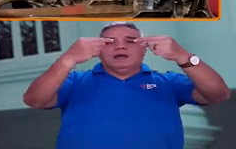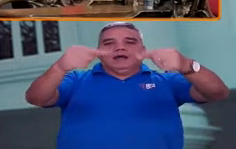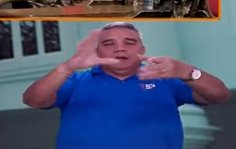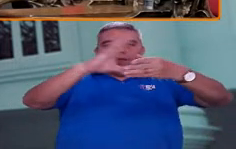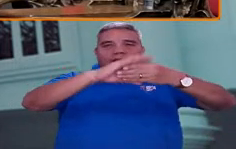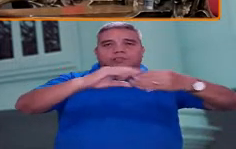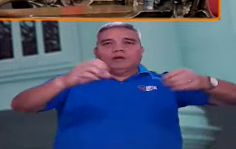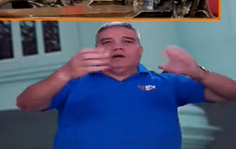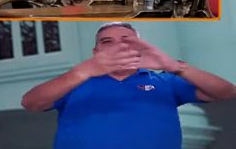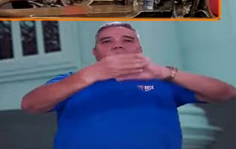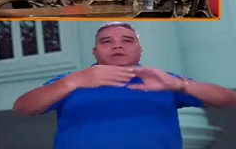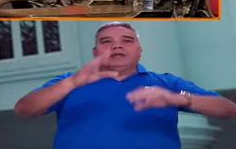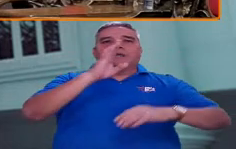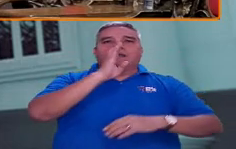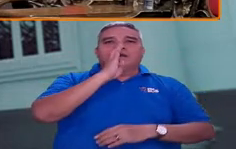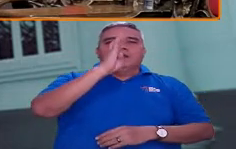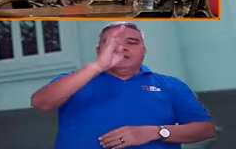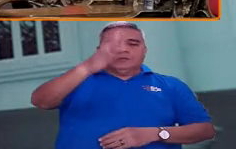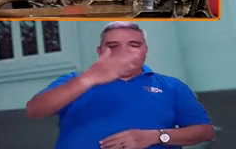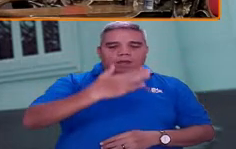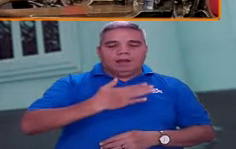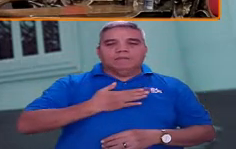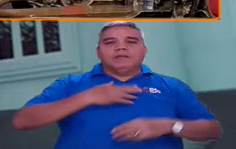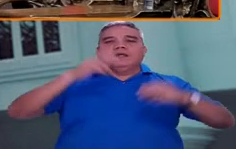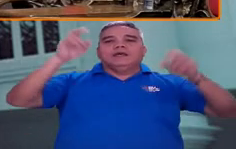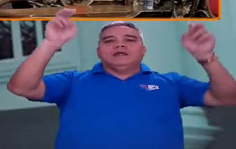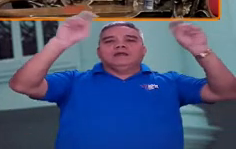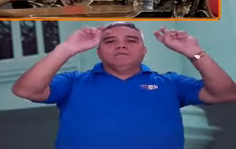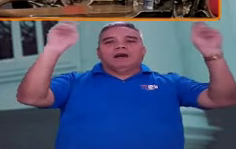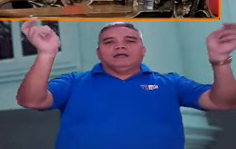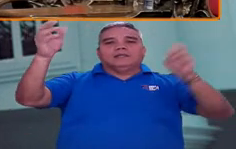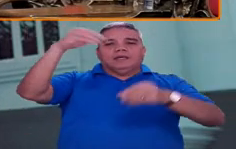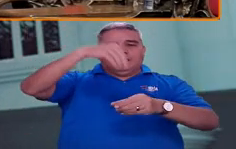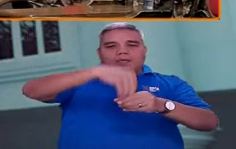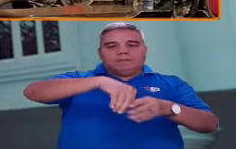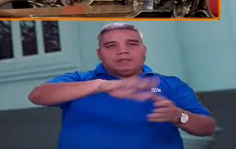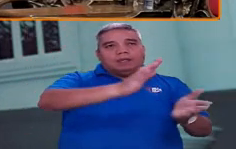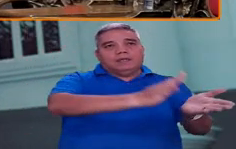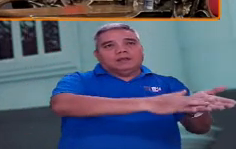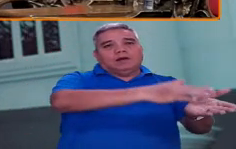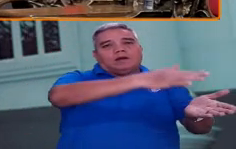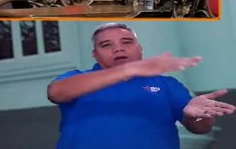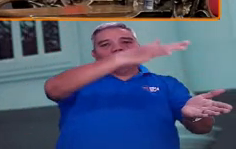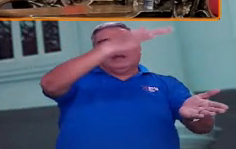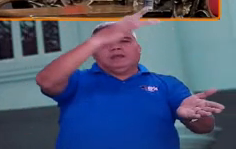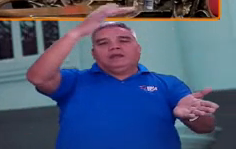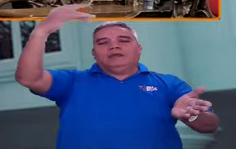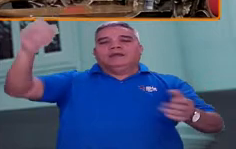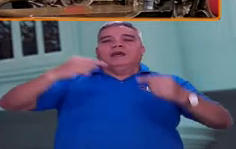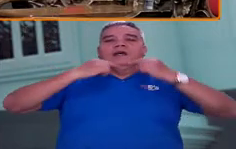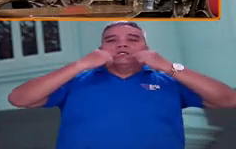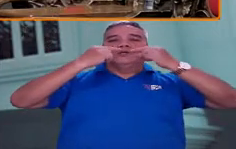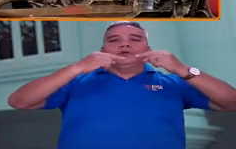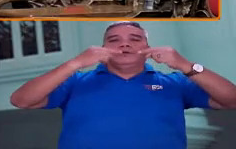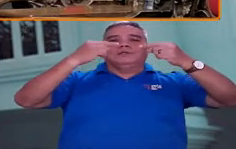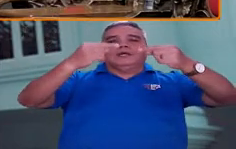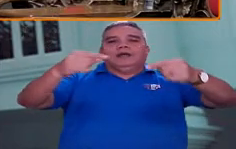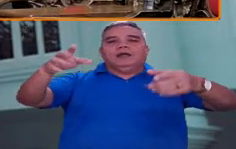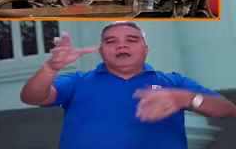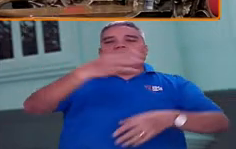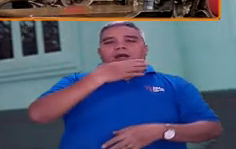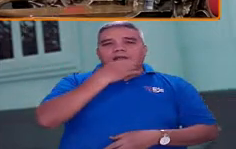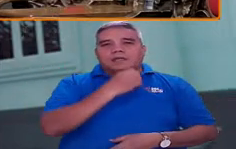to tell the story. 'Twill be my theme in glory